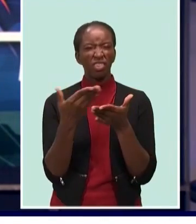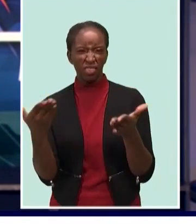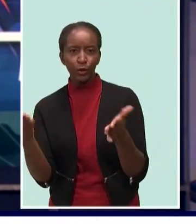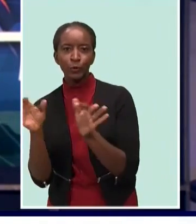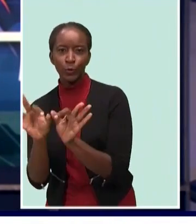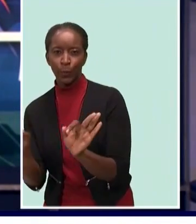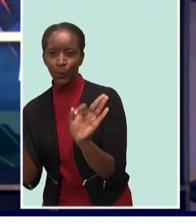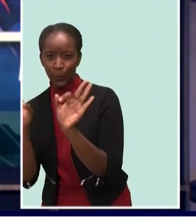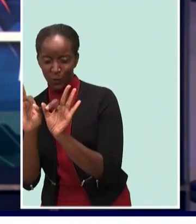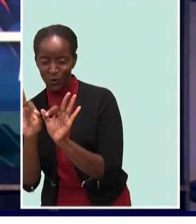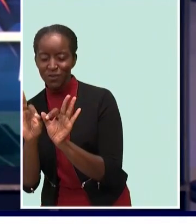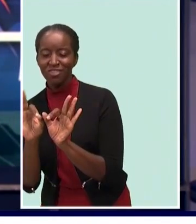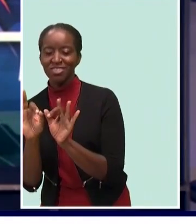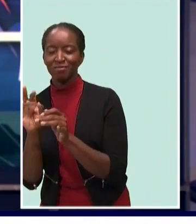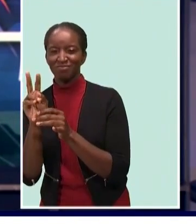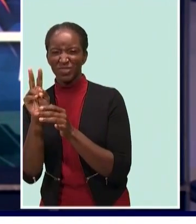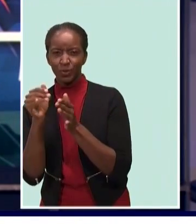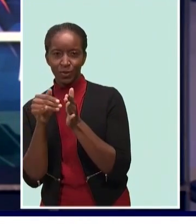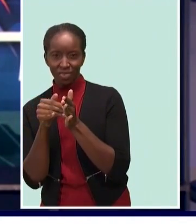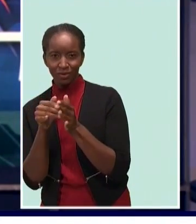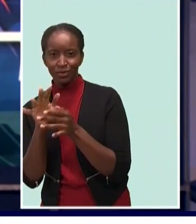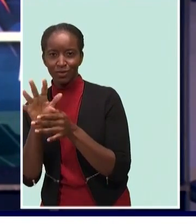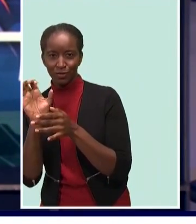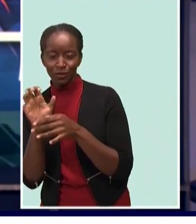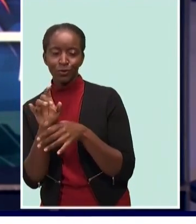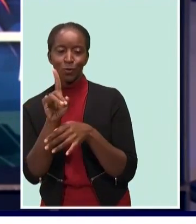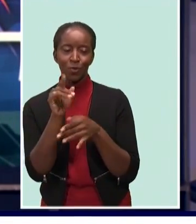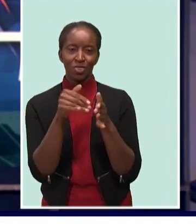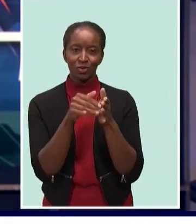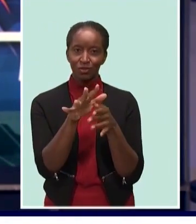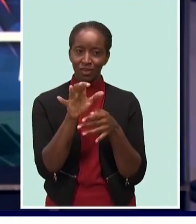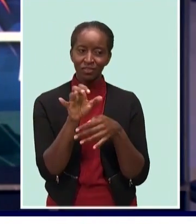her $1,000 prize. Now, Office Assistant